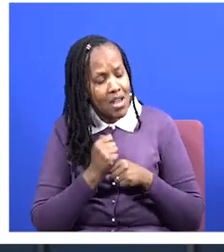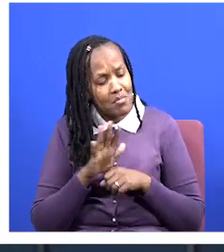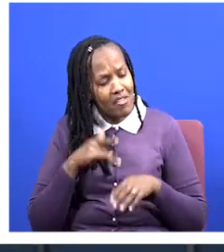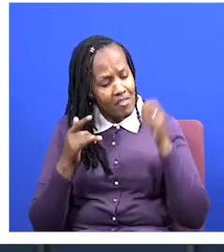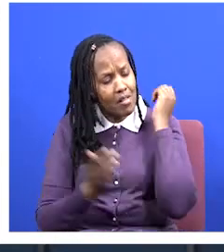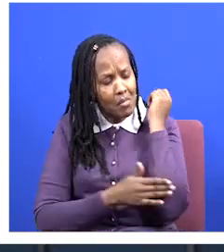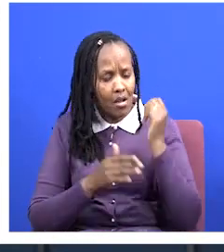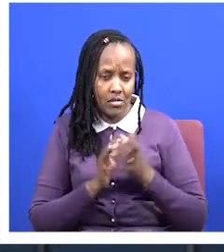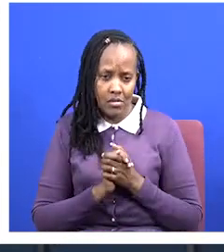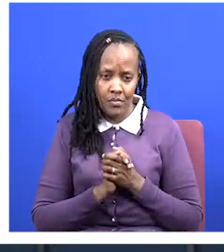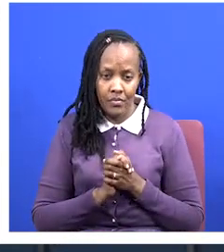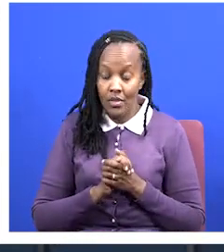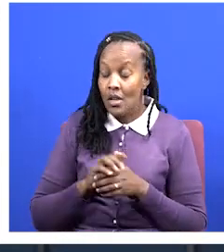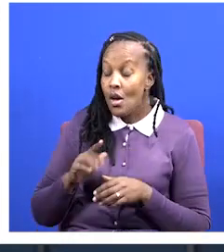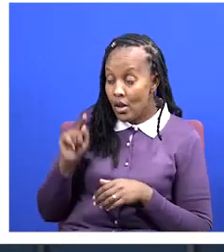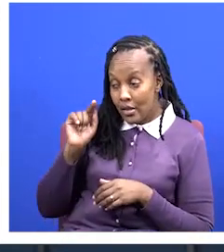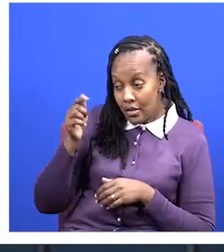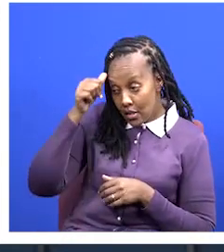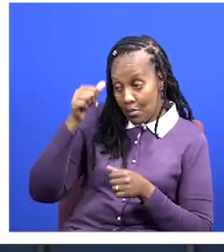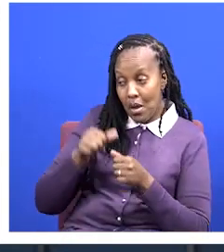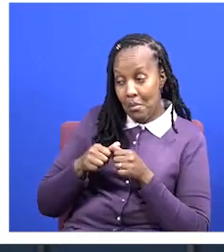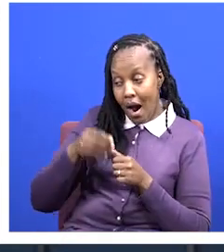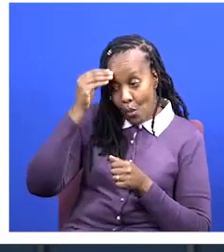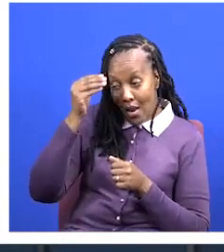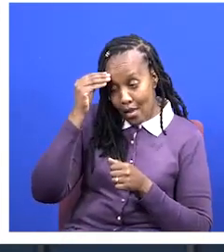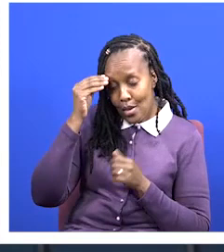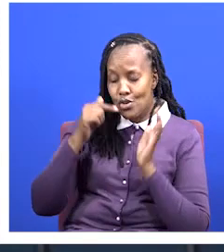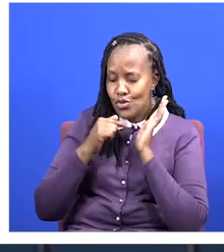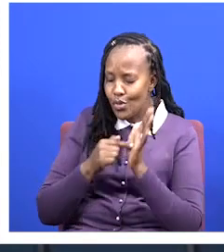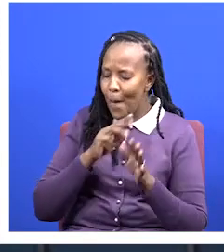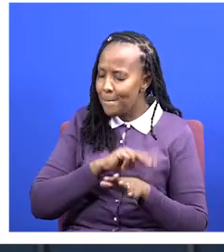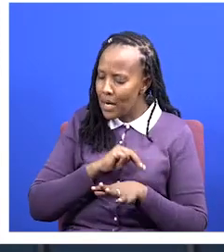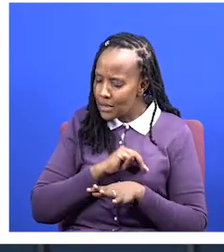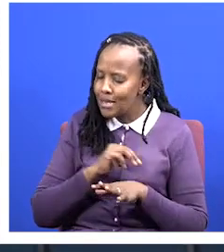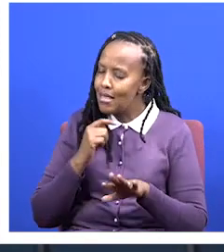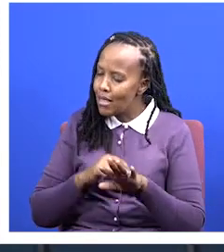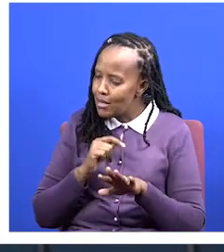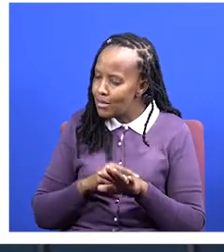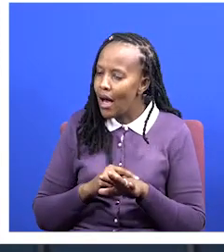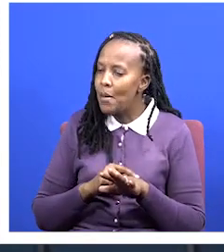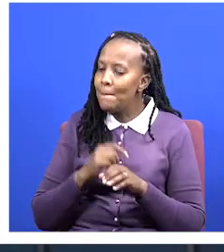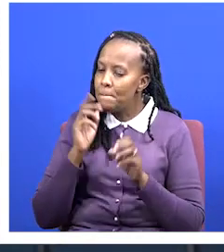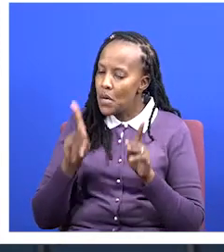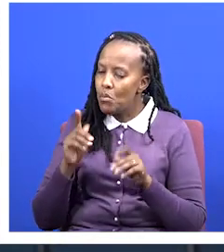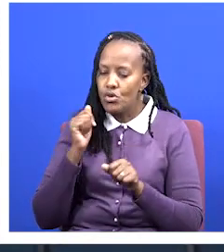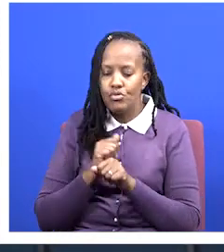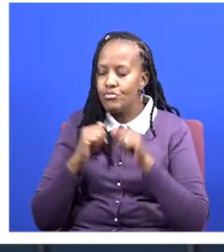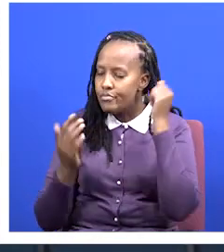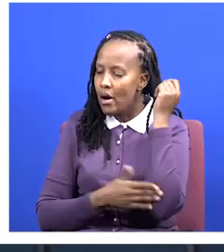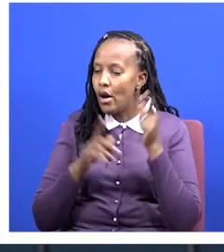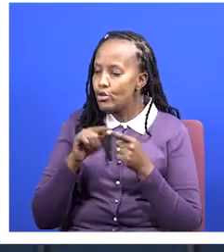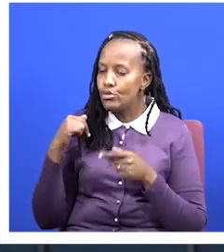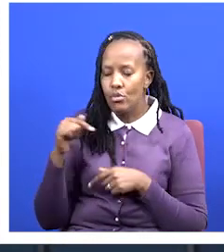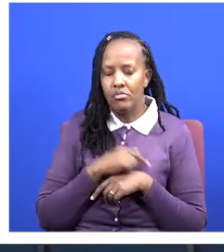me. Mm-hmm. Remember, mm-hmm. we learned that we should always show mercy, even when we are hurt and feel